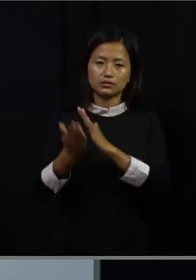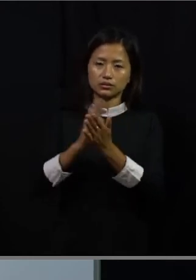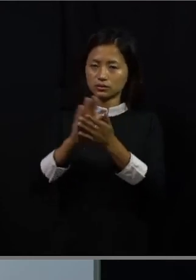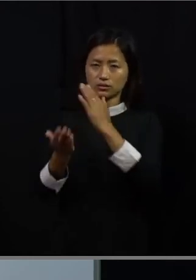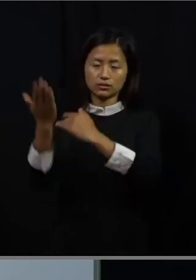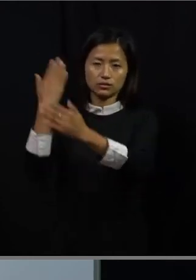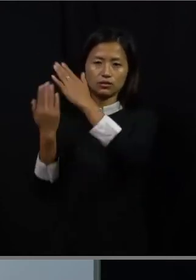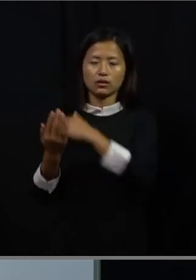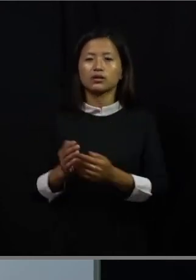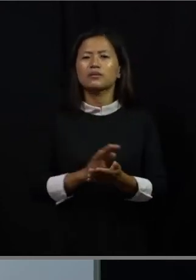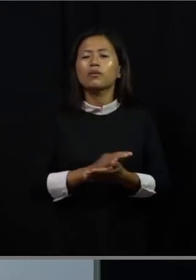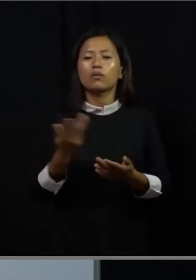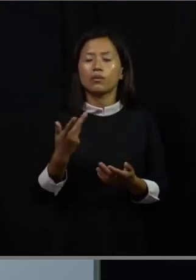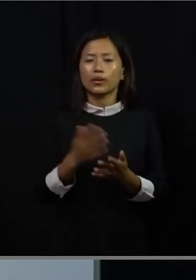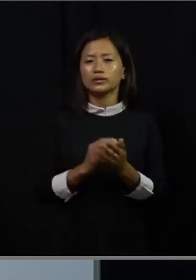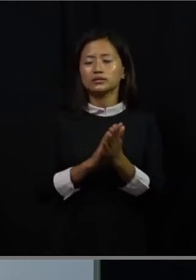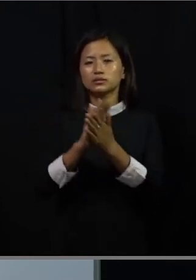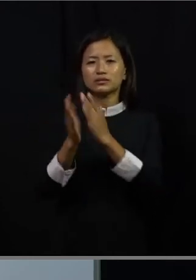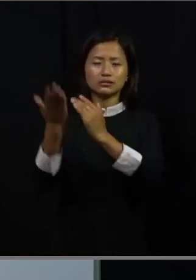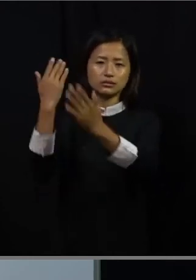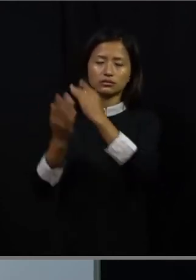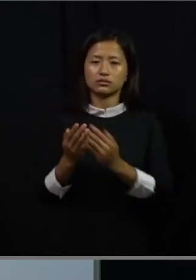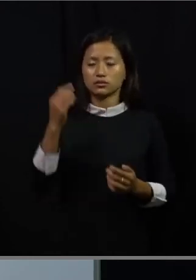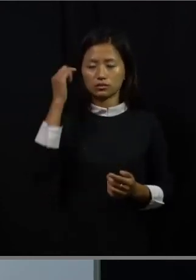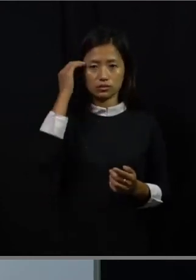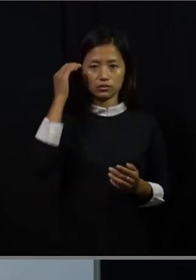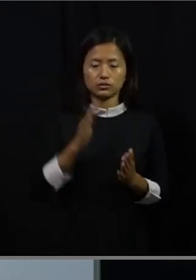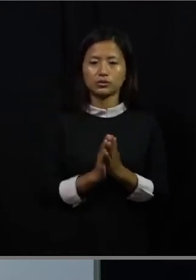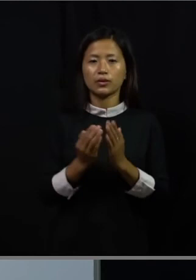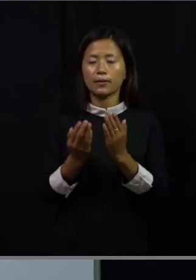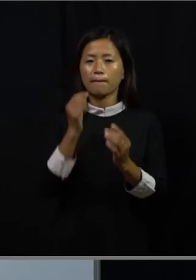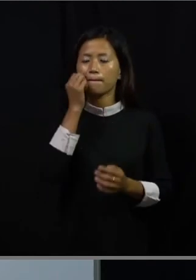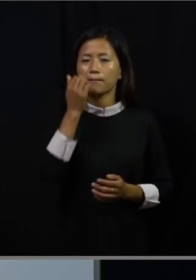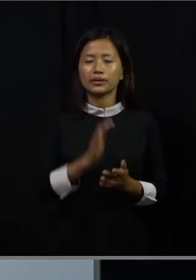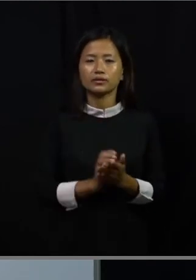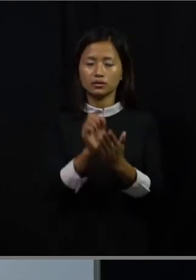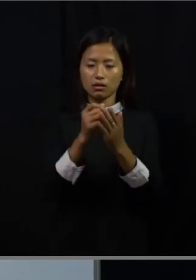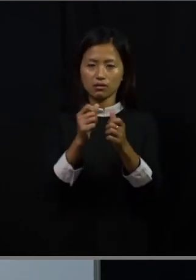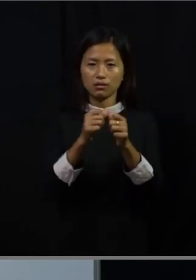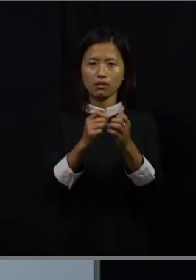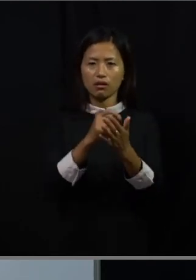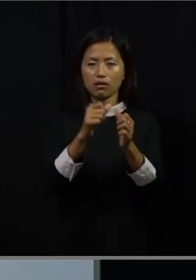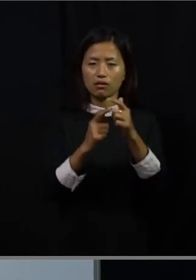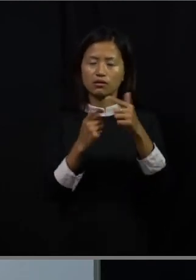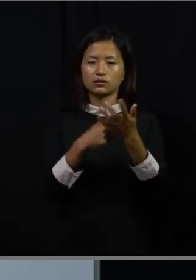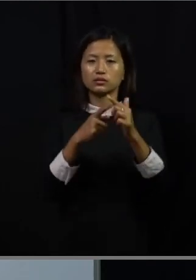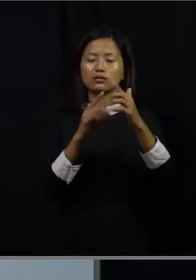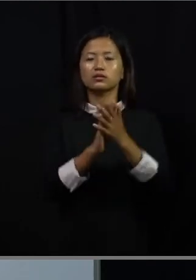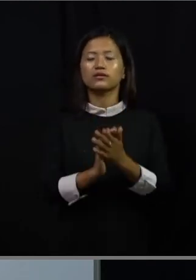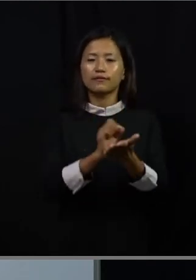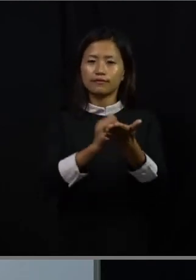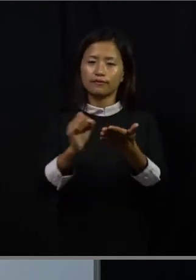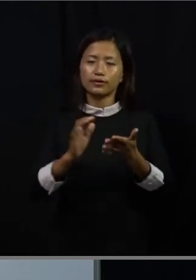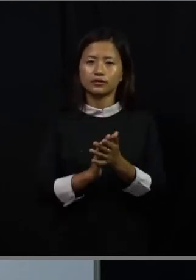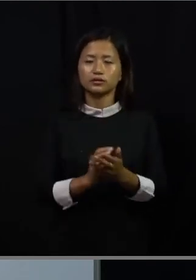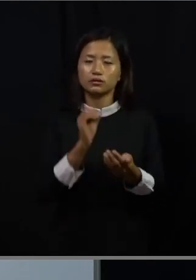when history was not known to men. Means when men did not start, the art of writing. Okay, to start, they